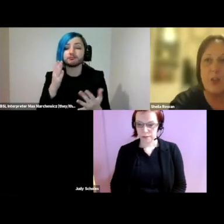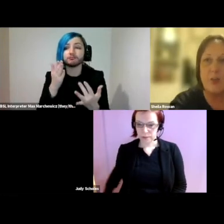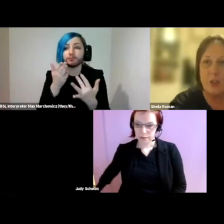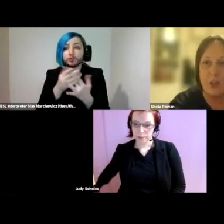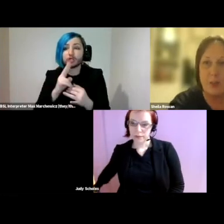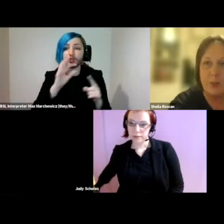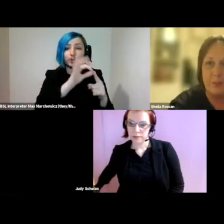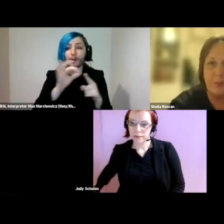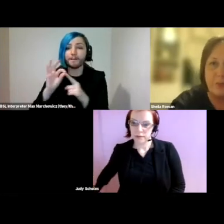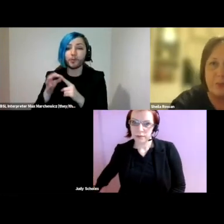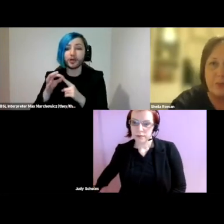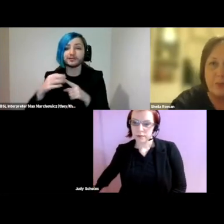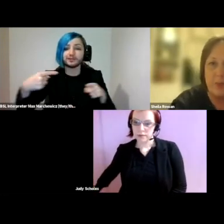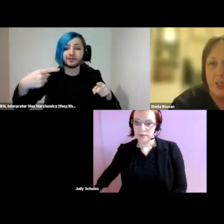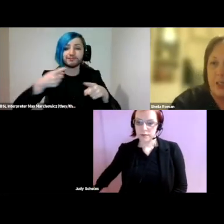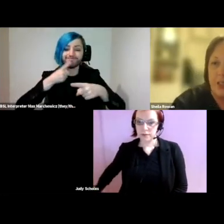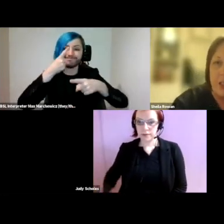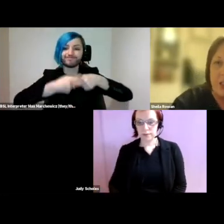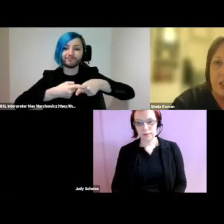direction of travel.